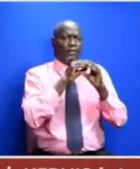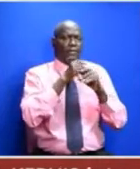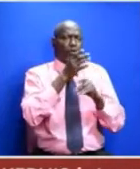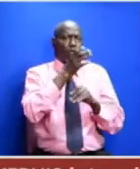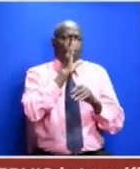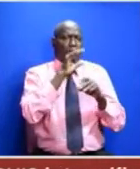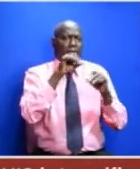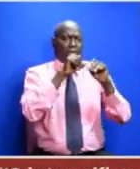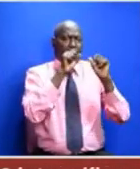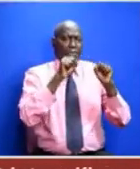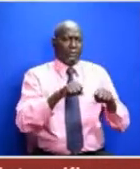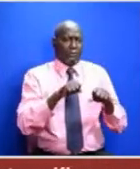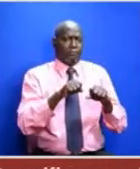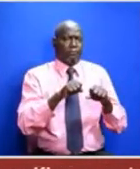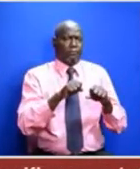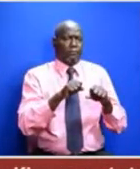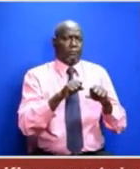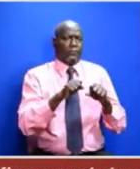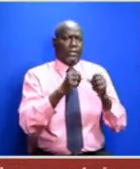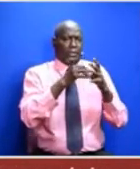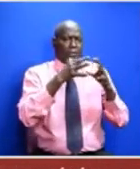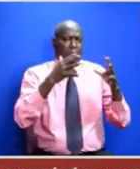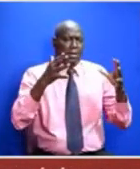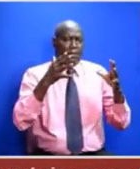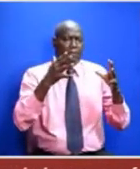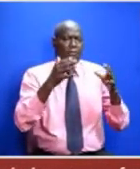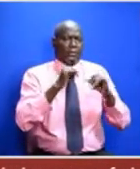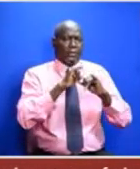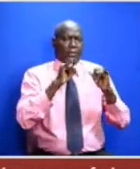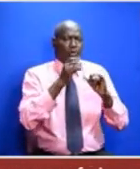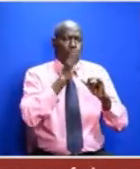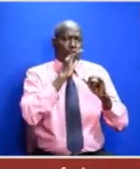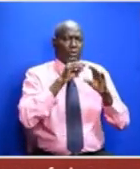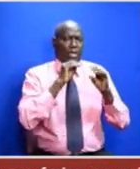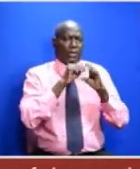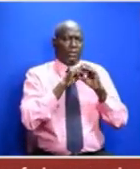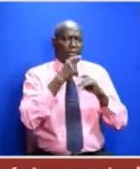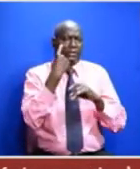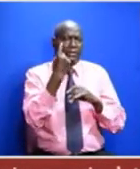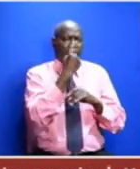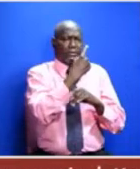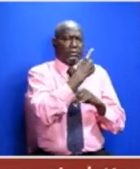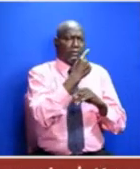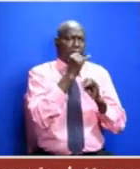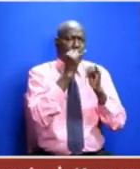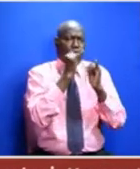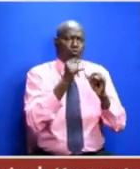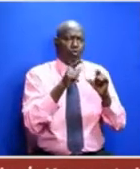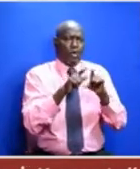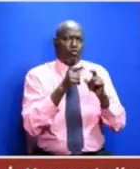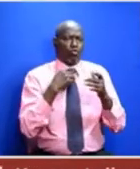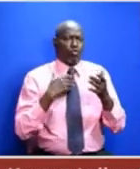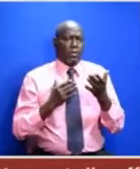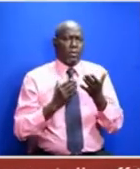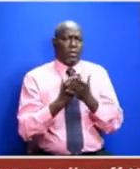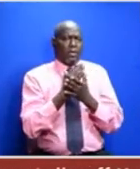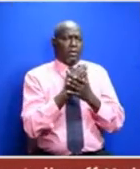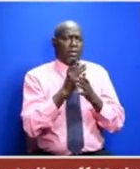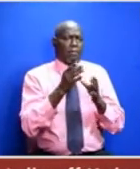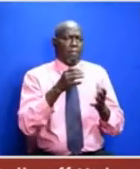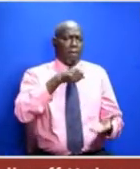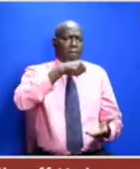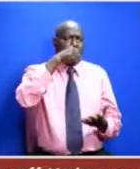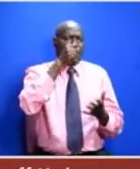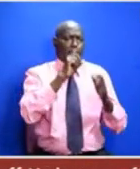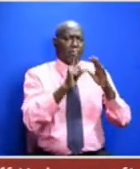invest in water infrastructure that expands clean water access to every individual as a human right. The Bucket Ministry has committed